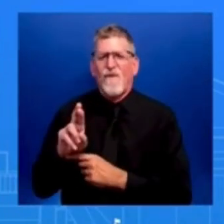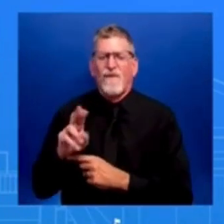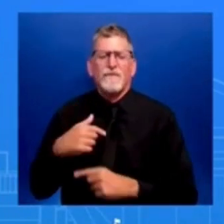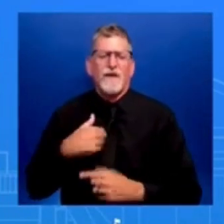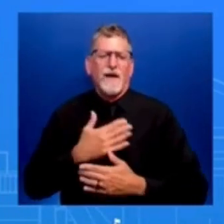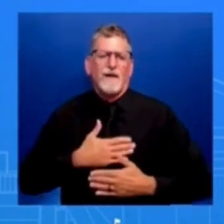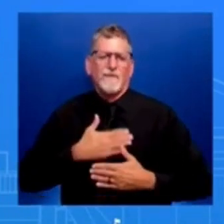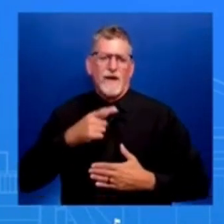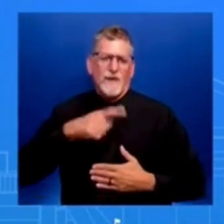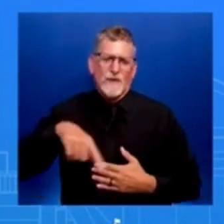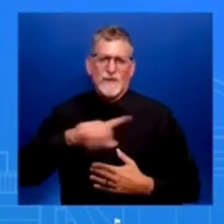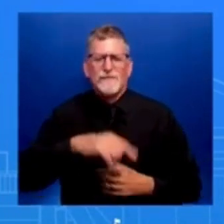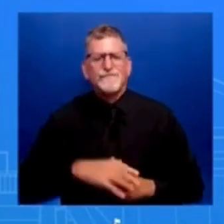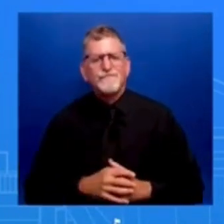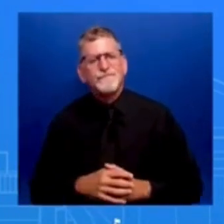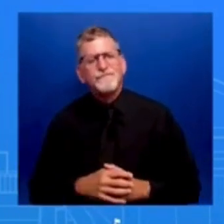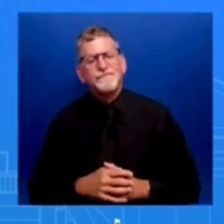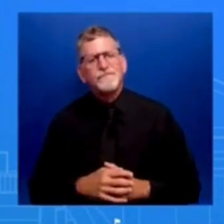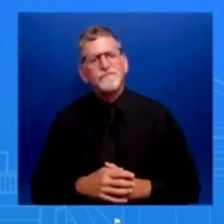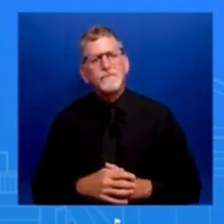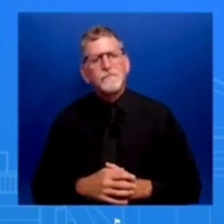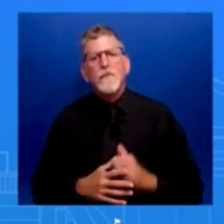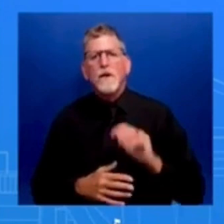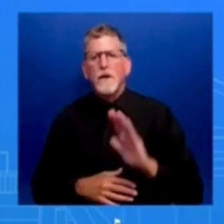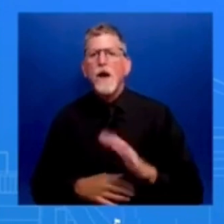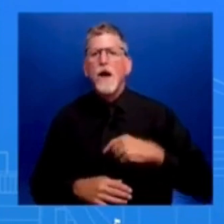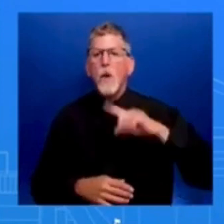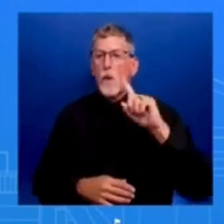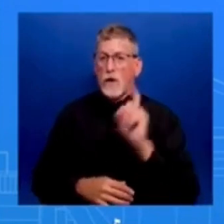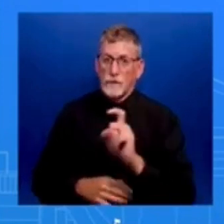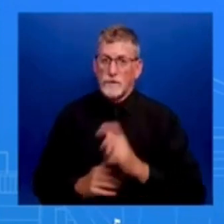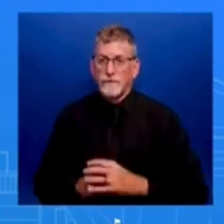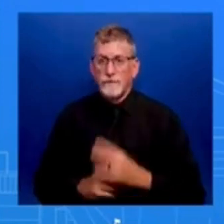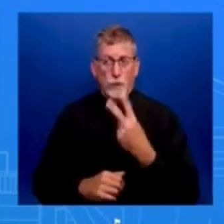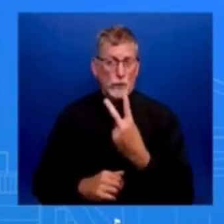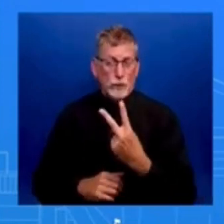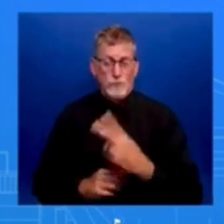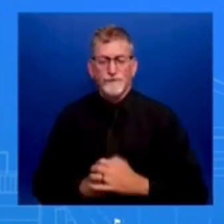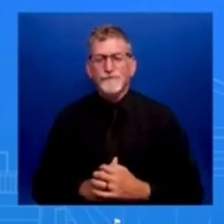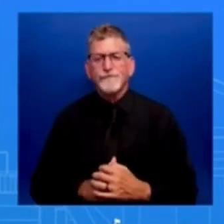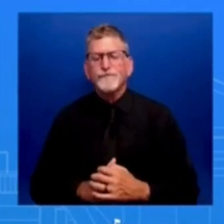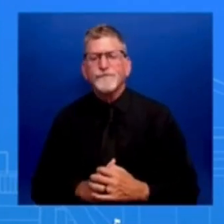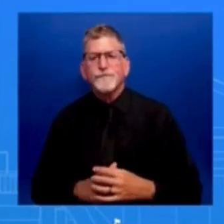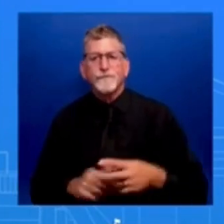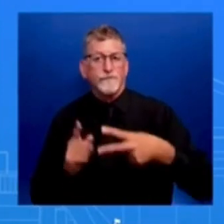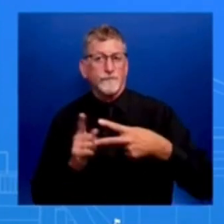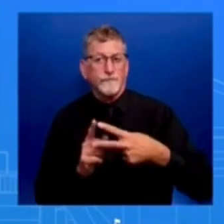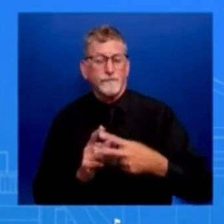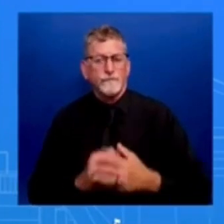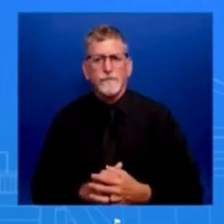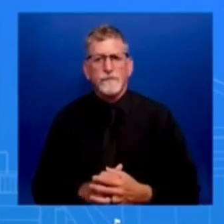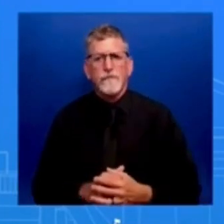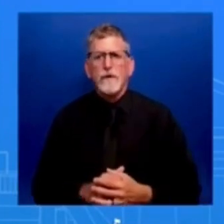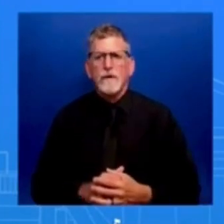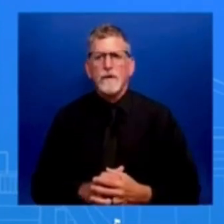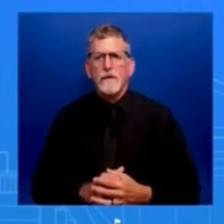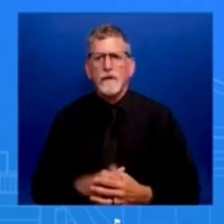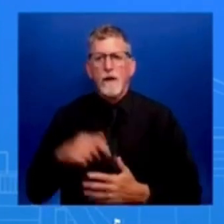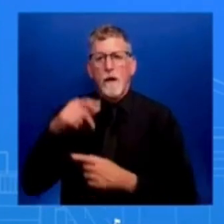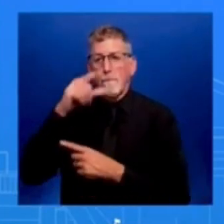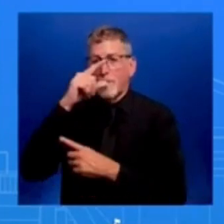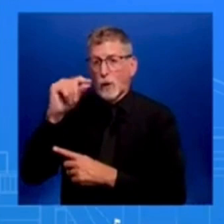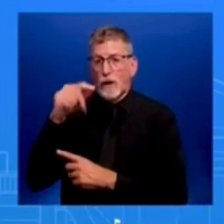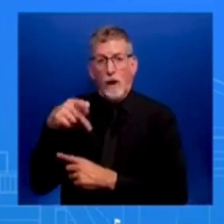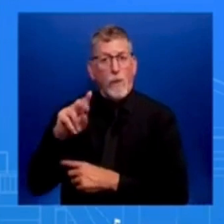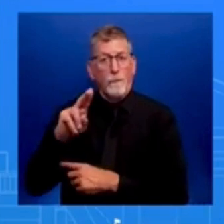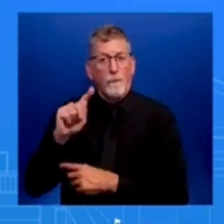could. One, could you comment on the there's a report in the New York Times that the government, the president, has you